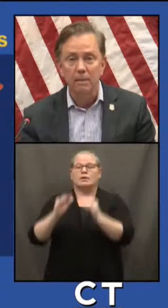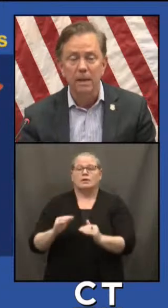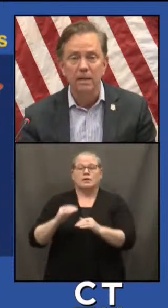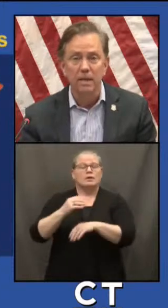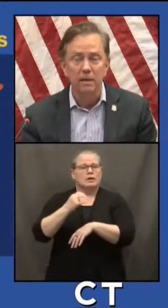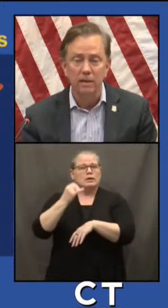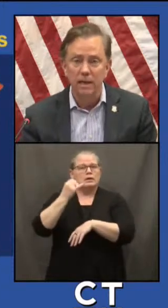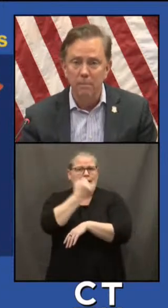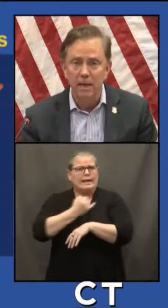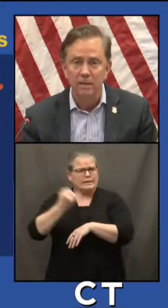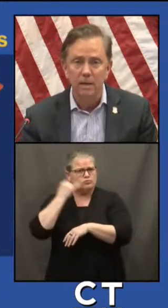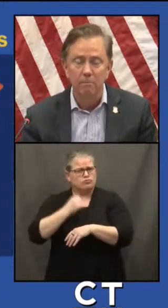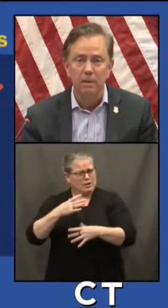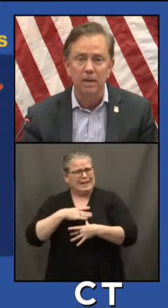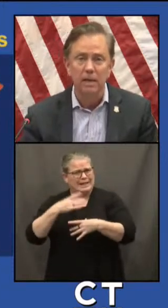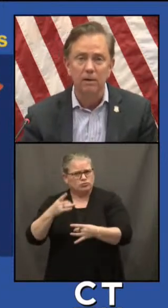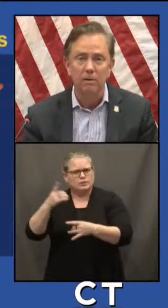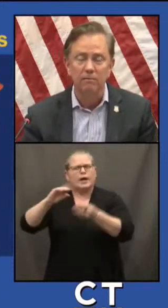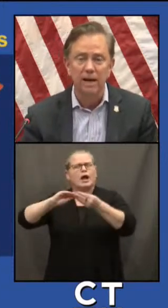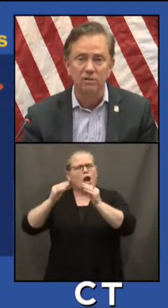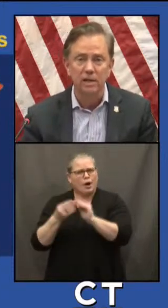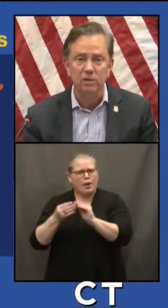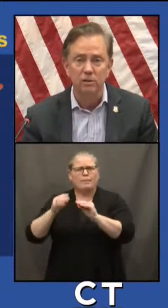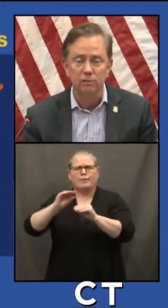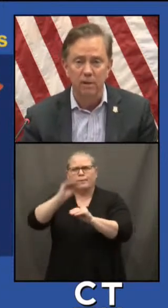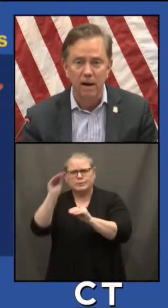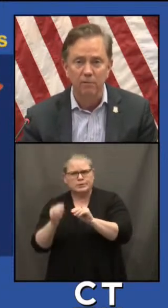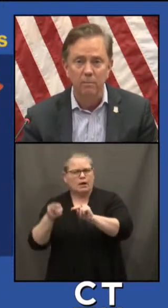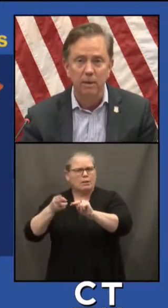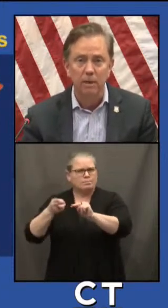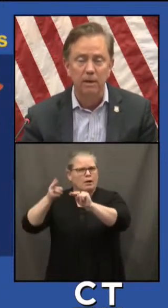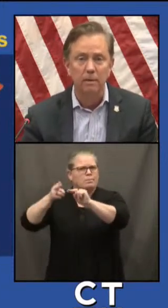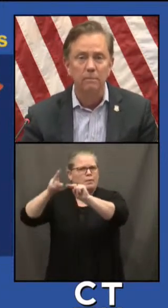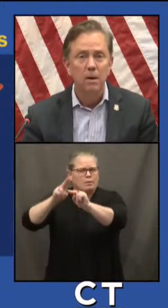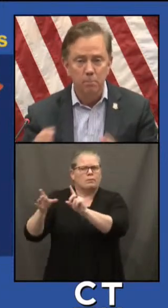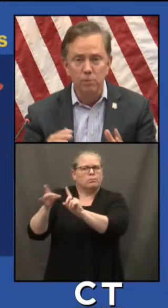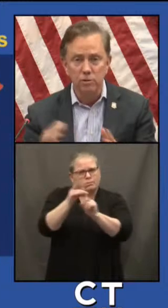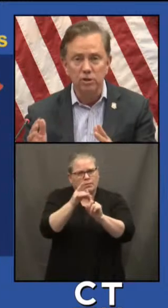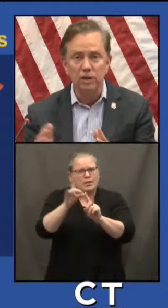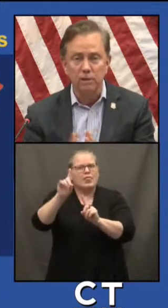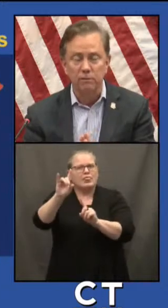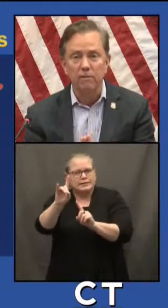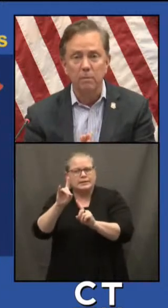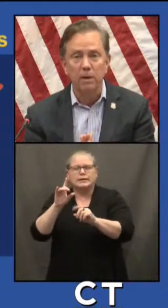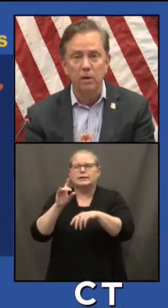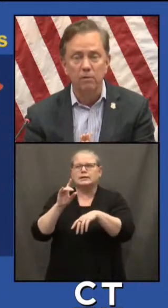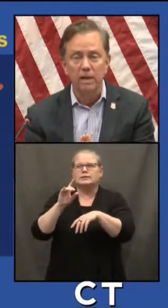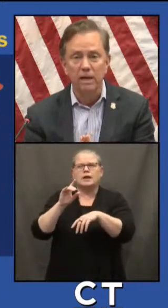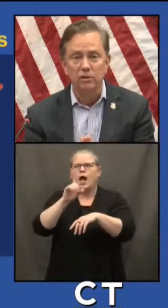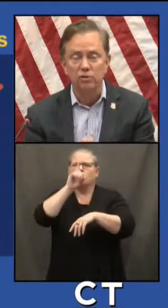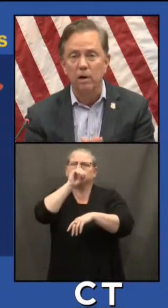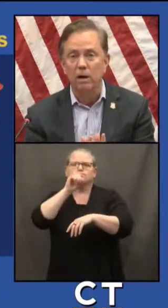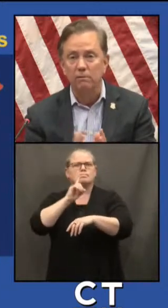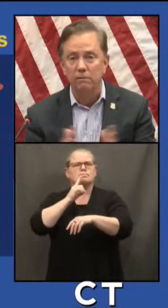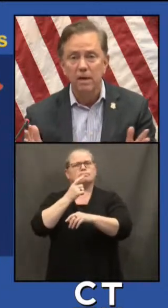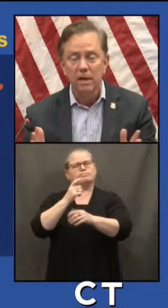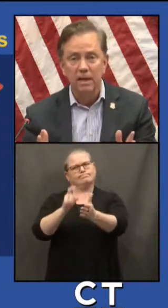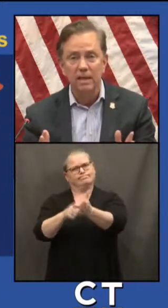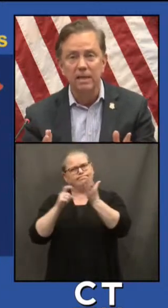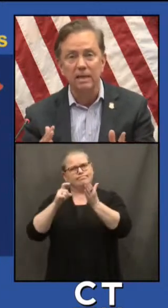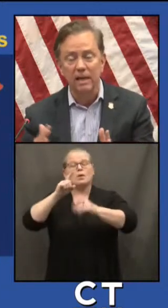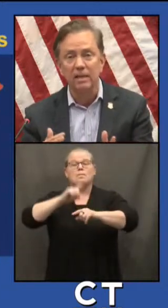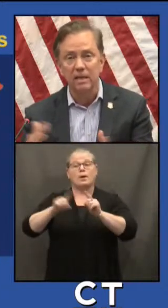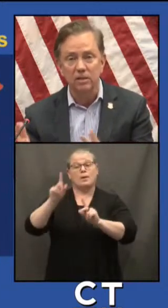they didn't mandate, but they allowed vaccinations for everybody, booster shots for everybody over the age of 12.